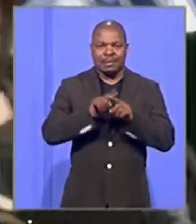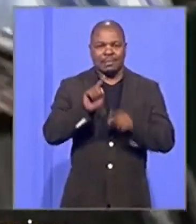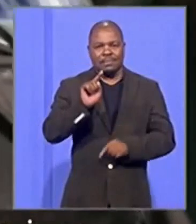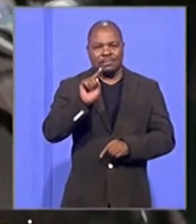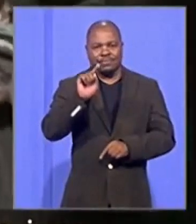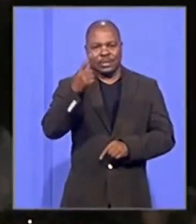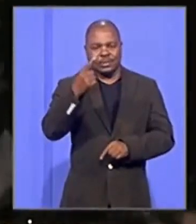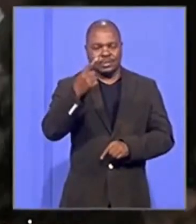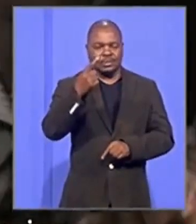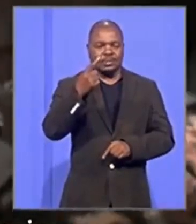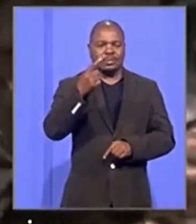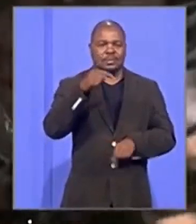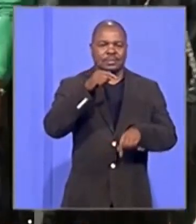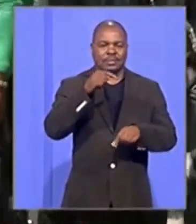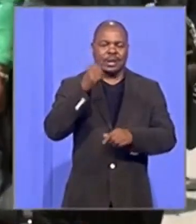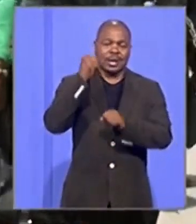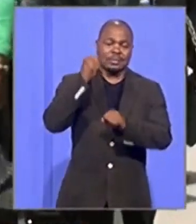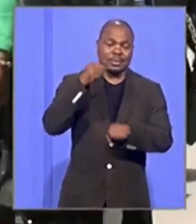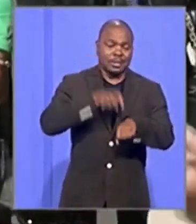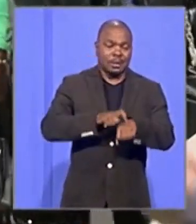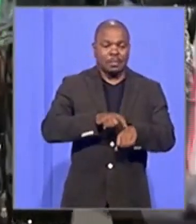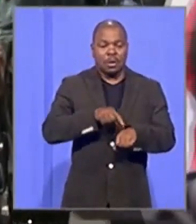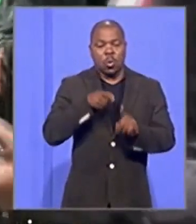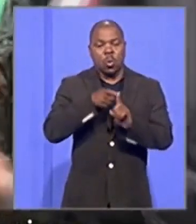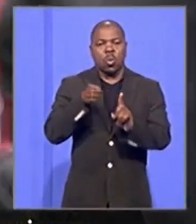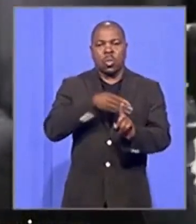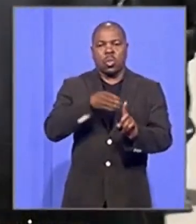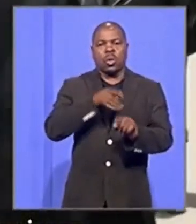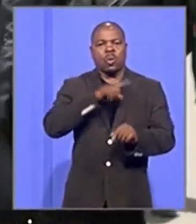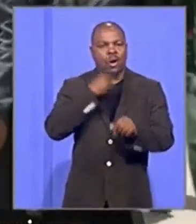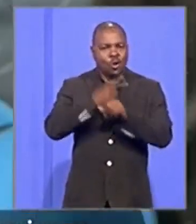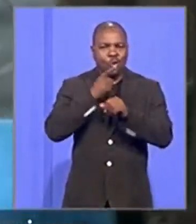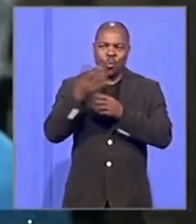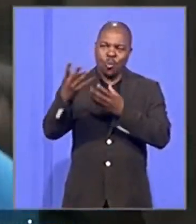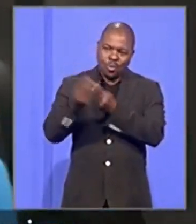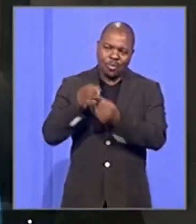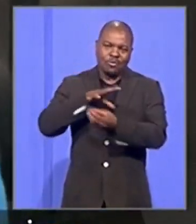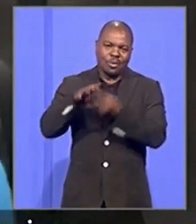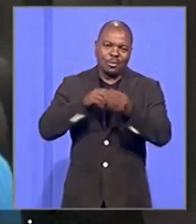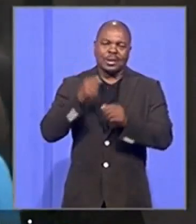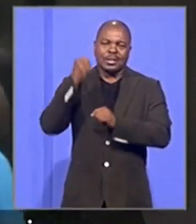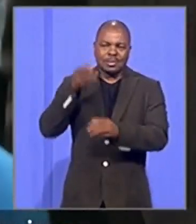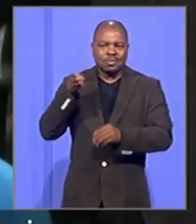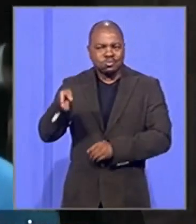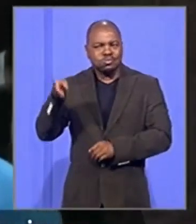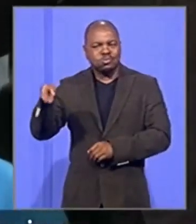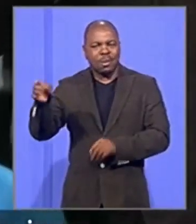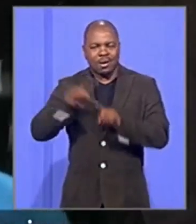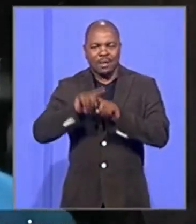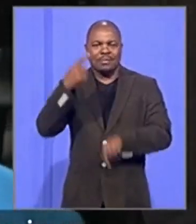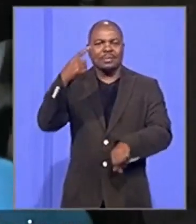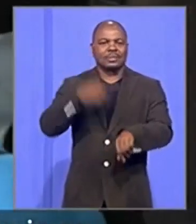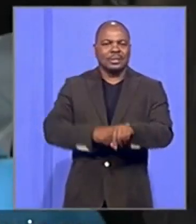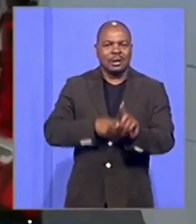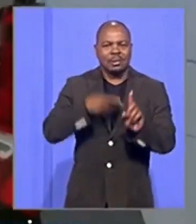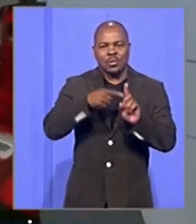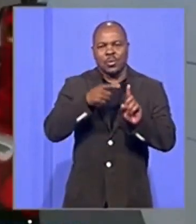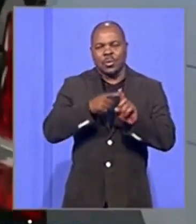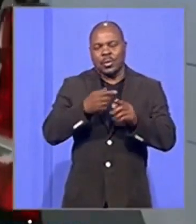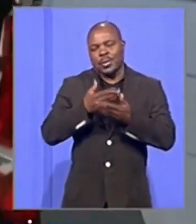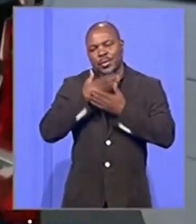you'll be spending without her. For all these years, I understand that she has always been with the family for Christmas time, and this is going to be,